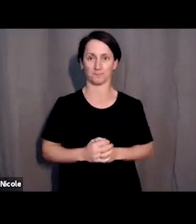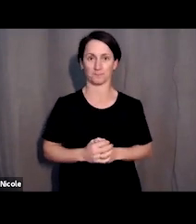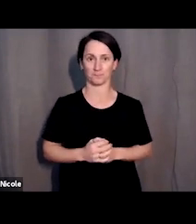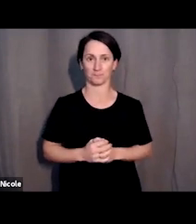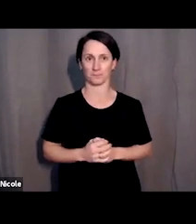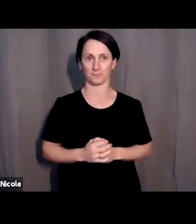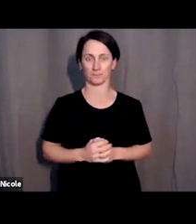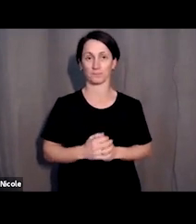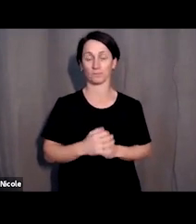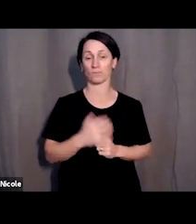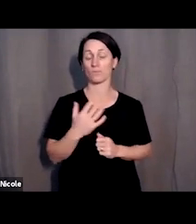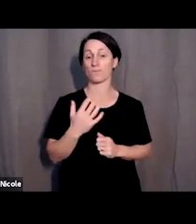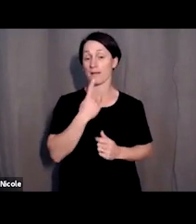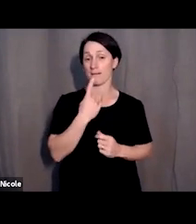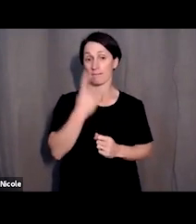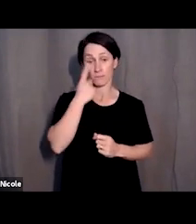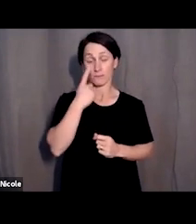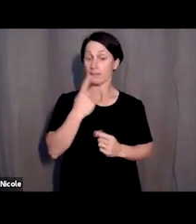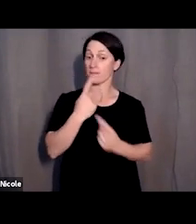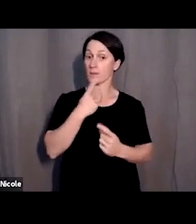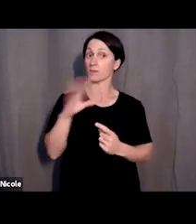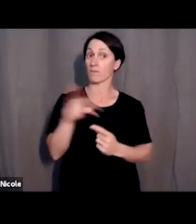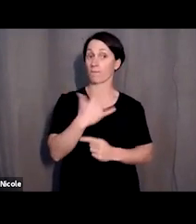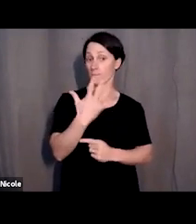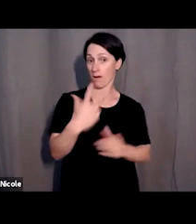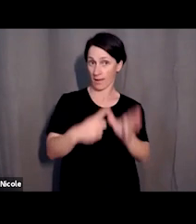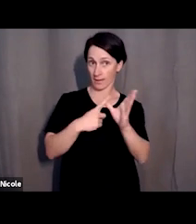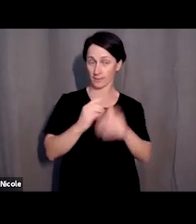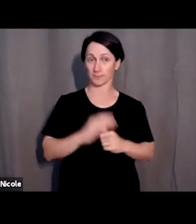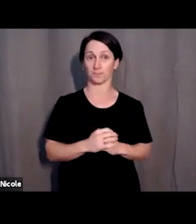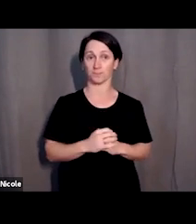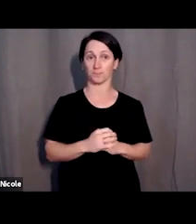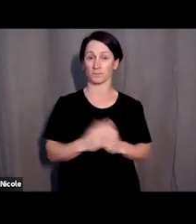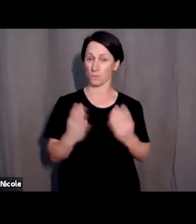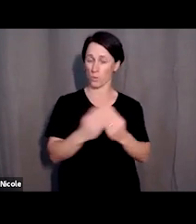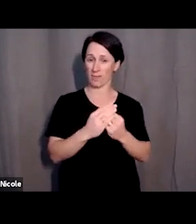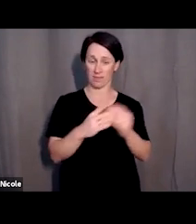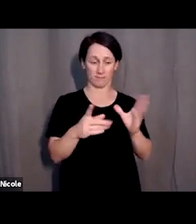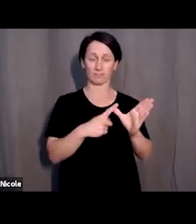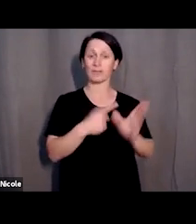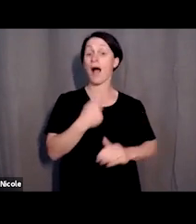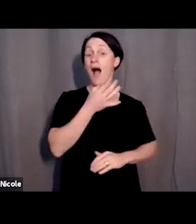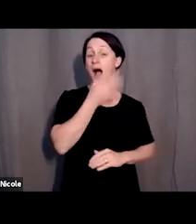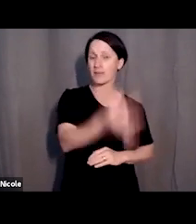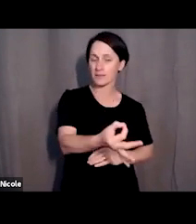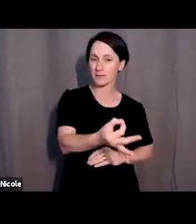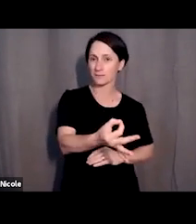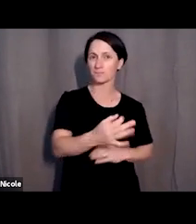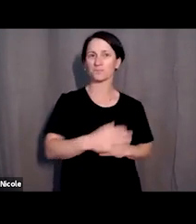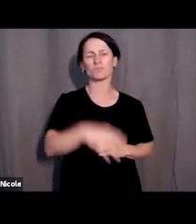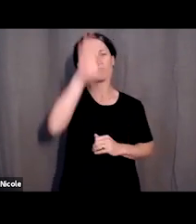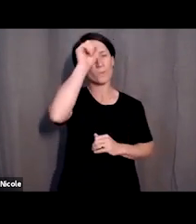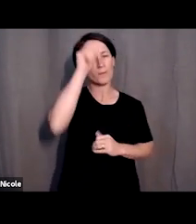at the data from that framework, we found out that that some GPs, and also I should say up front, remember